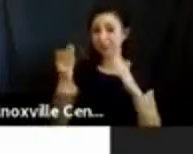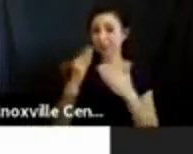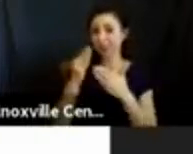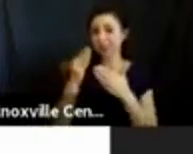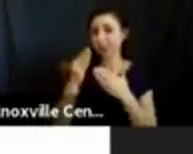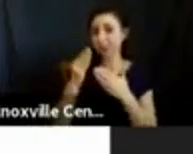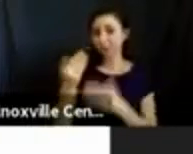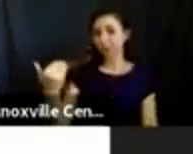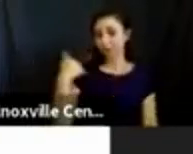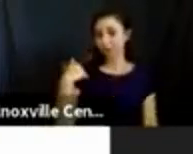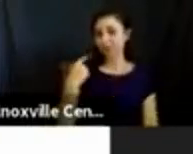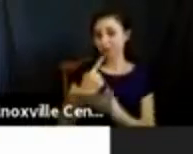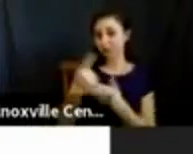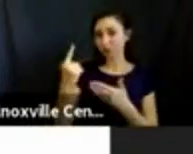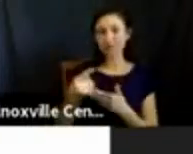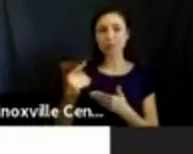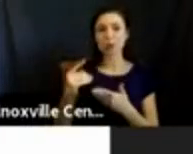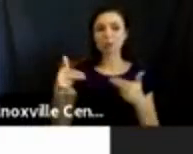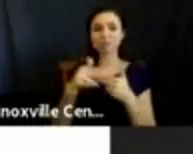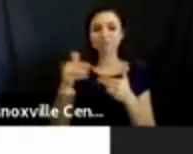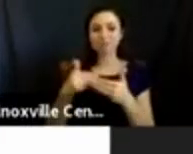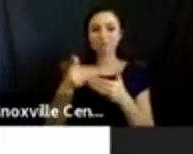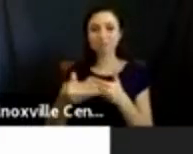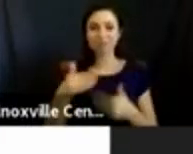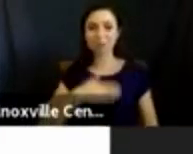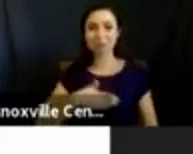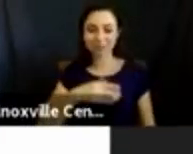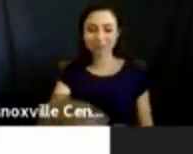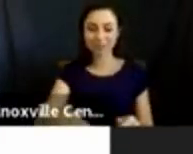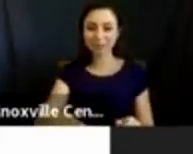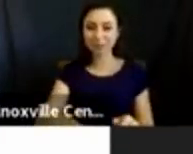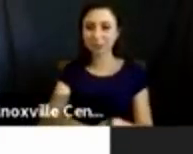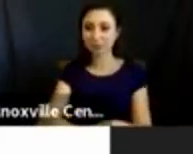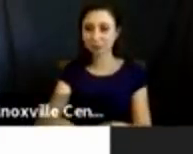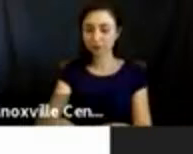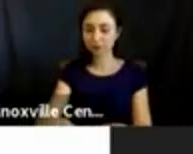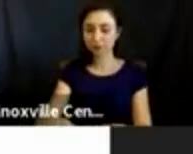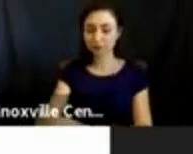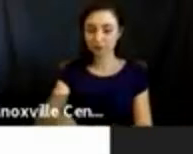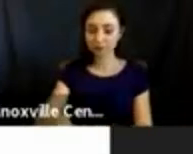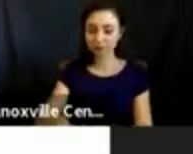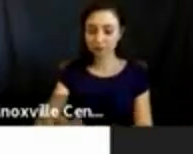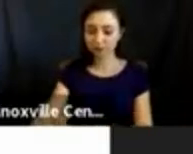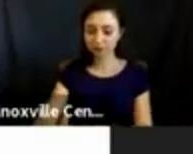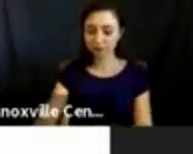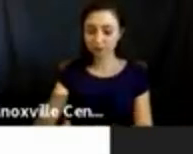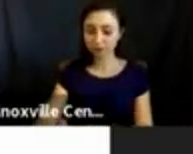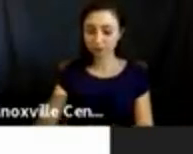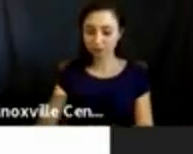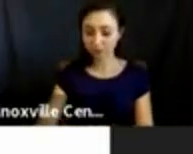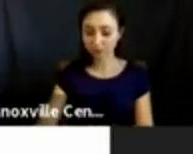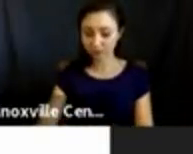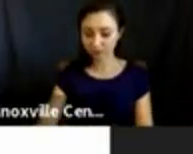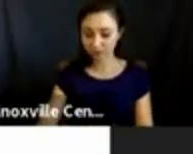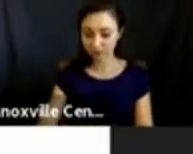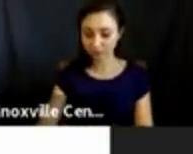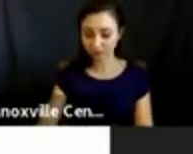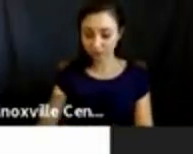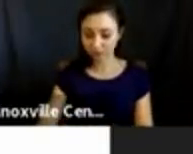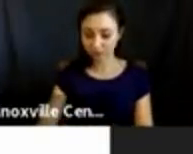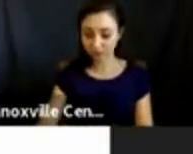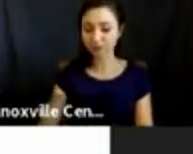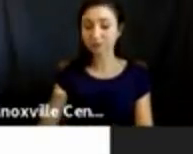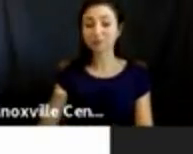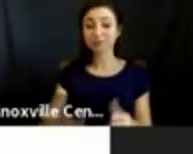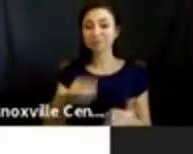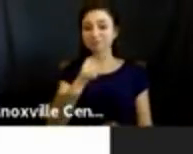So next slide, please. So first, just the new cases. And again, these first few slides really just show what Dr.